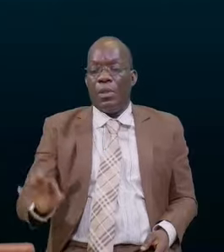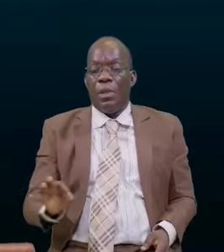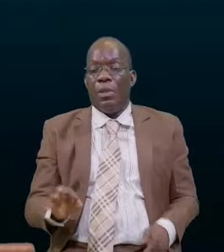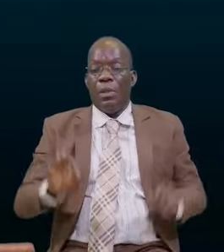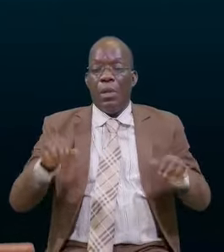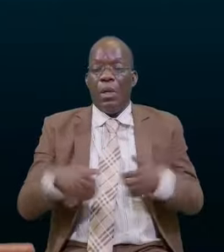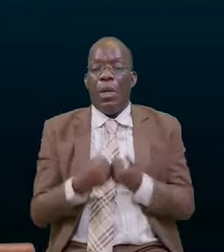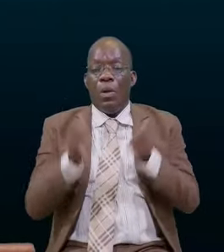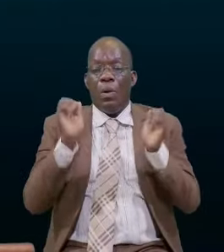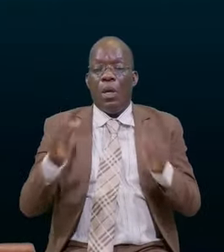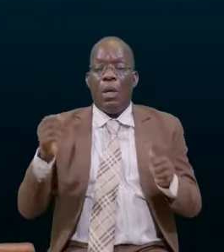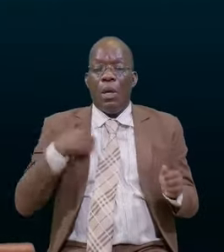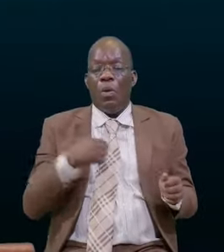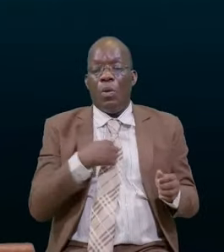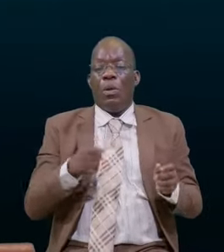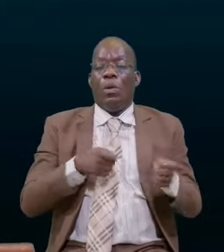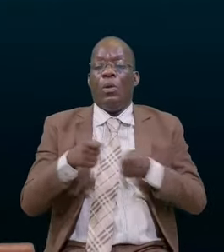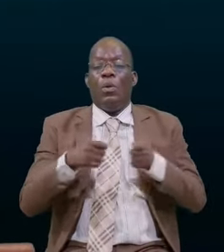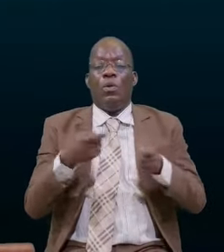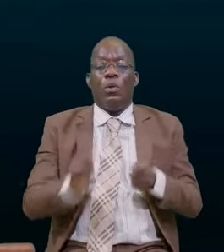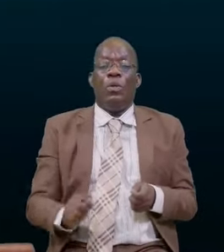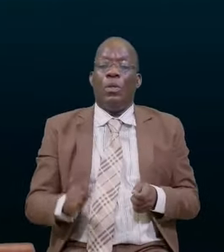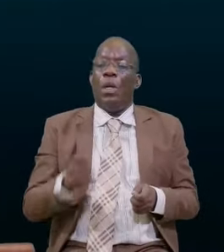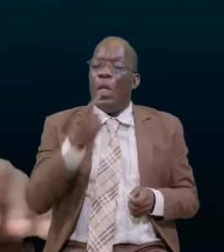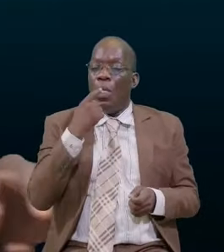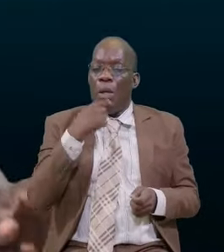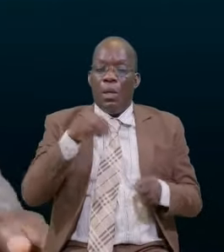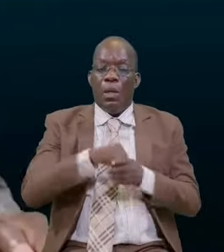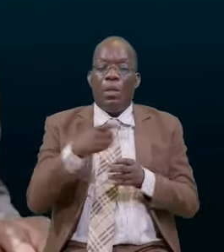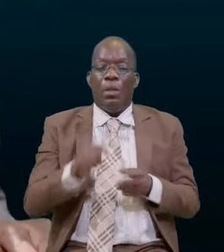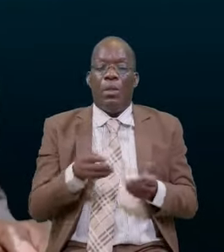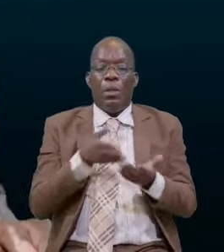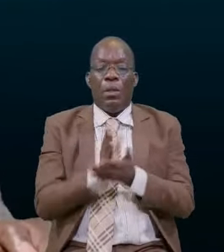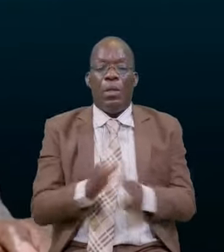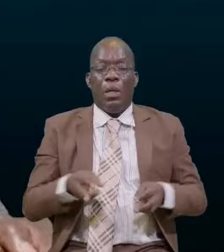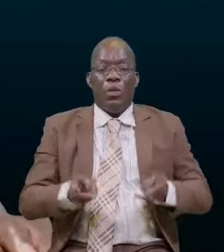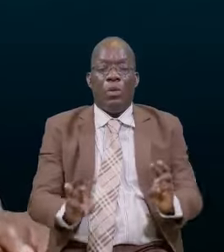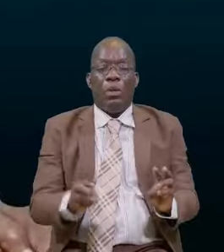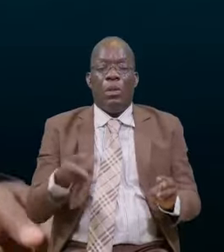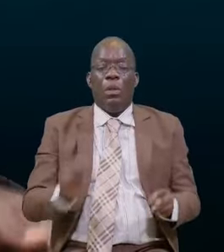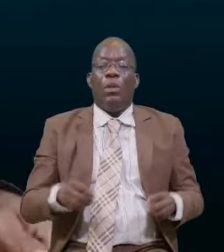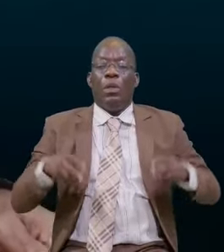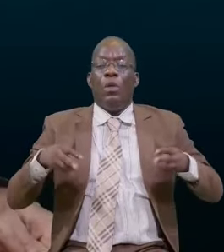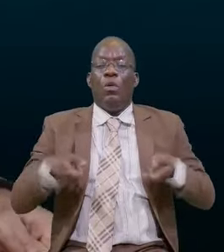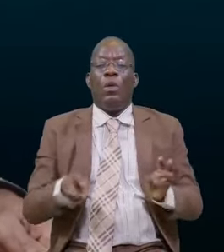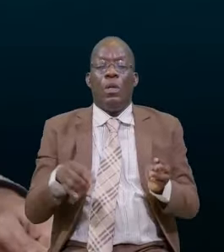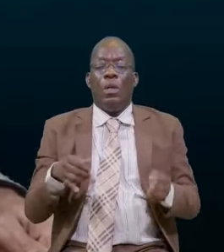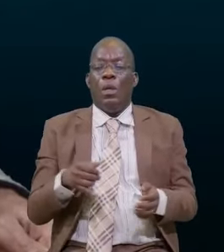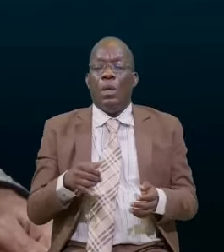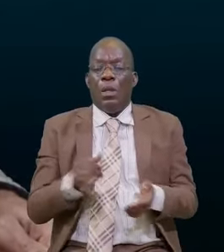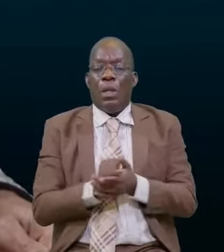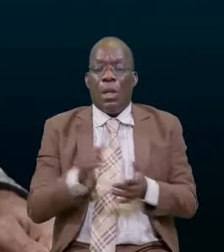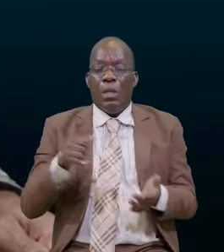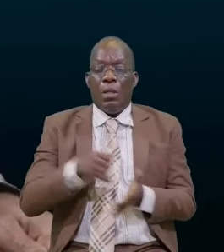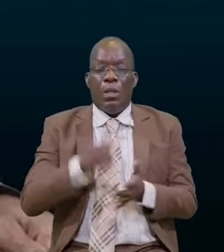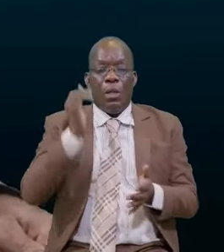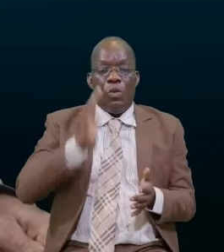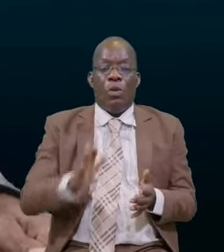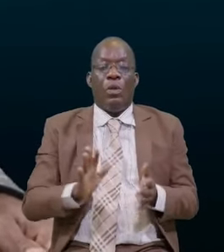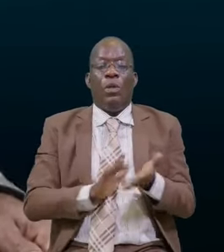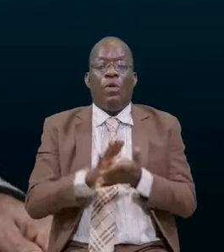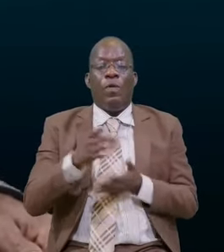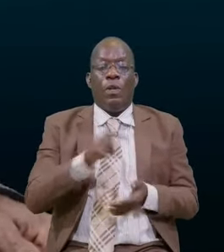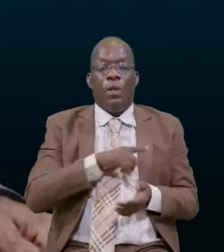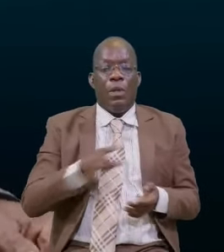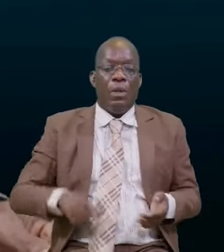tongue how can we make use of this tongue in the right way the way that you glorify the name of the Lord Psalm 39 I read